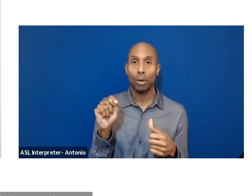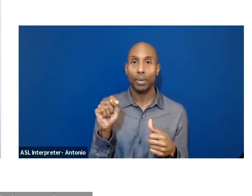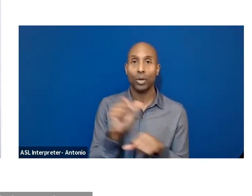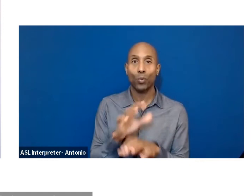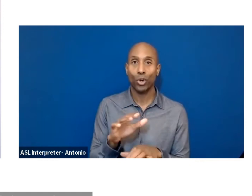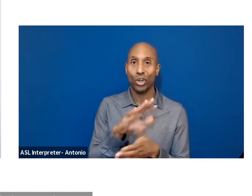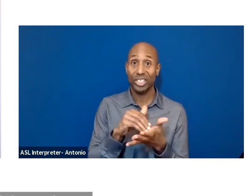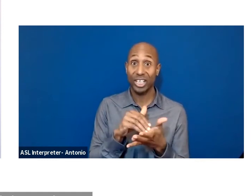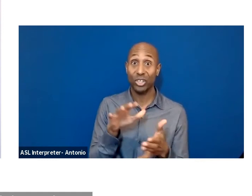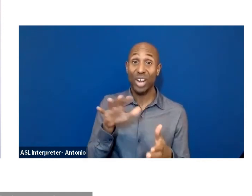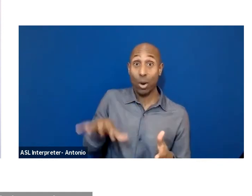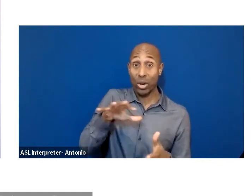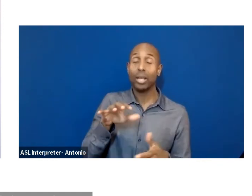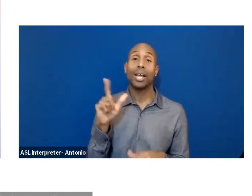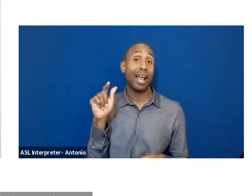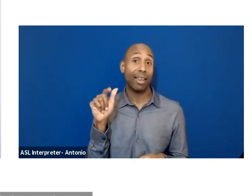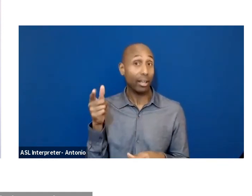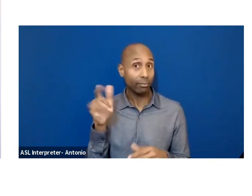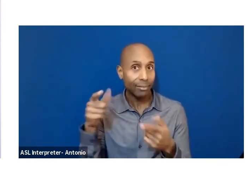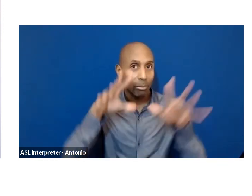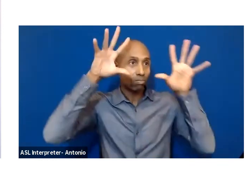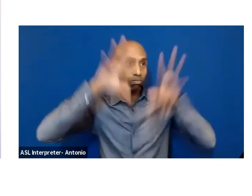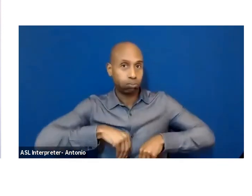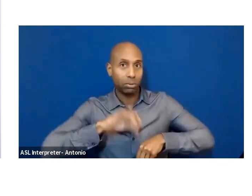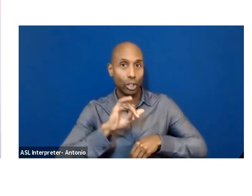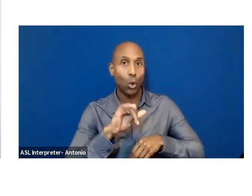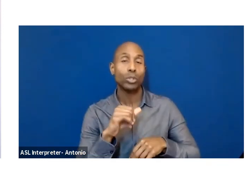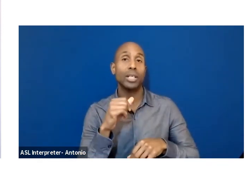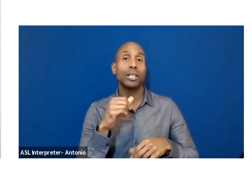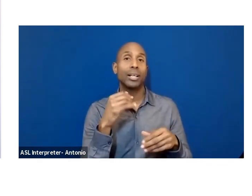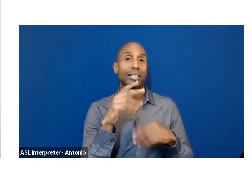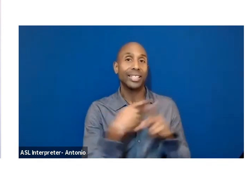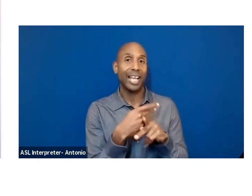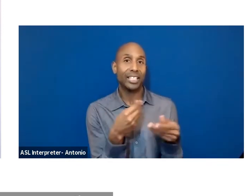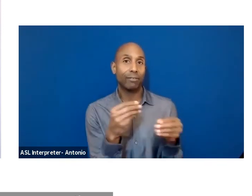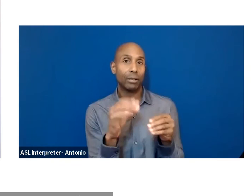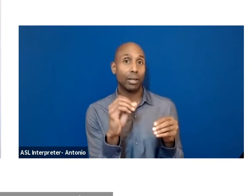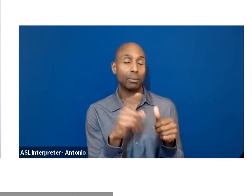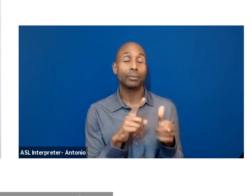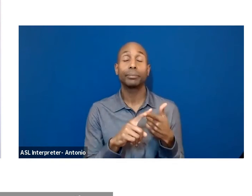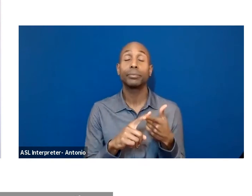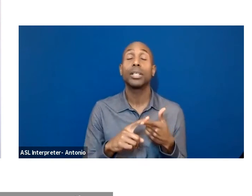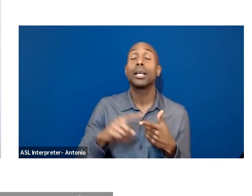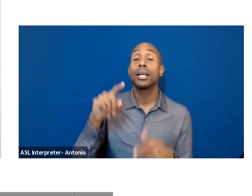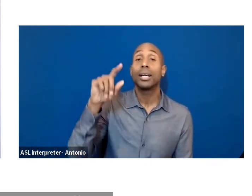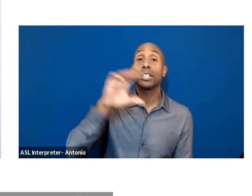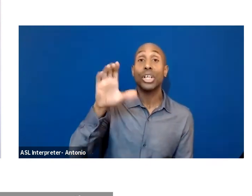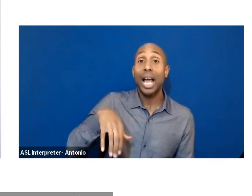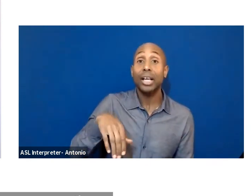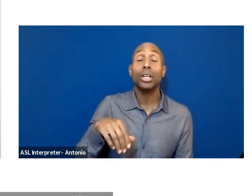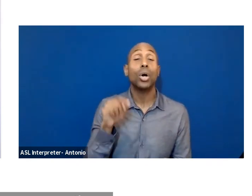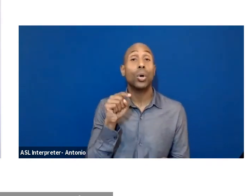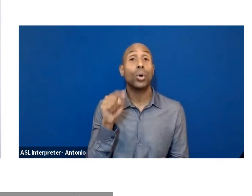Chicago, but I think maybe now also maybe in San Francisco too, Blue Tin Productions, right, are examples of